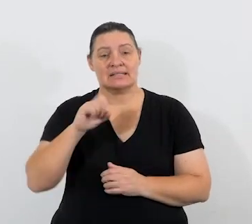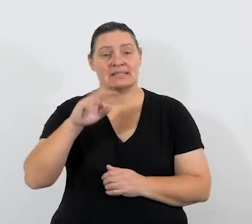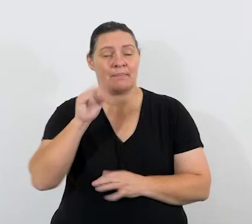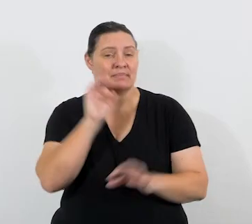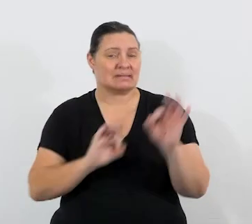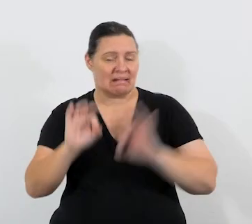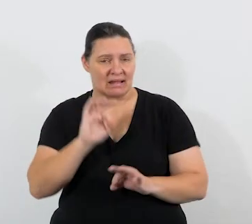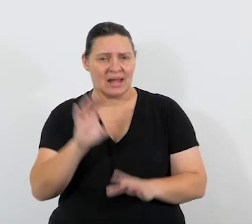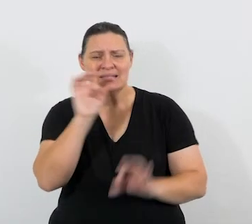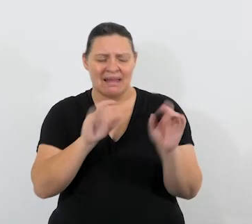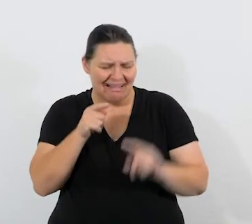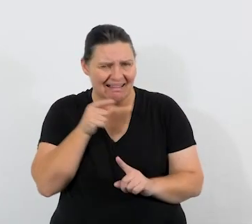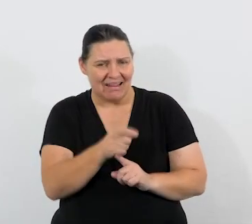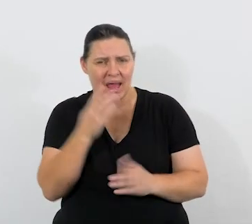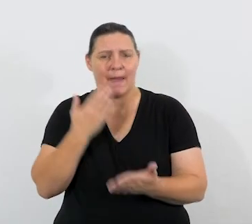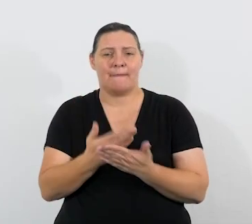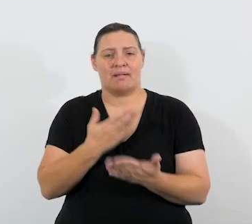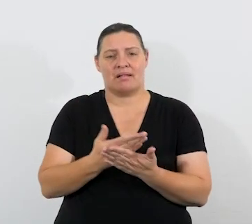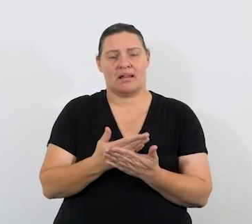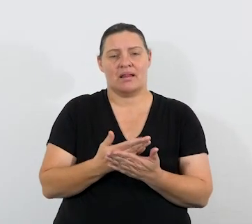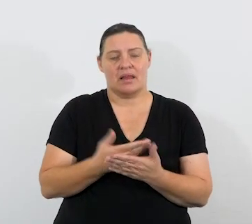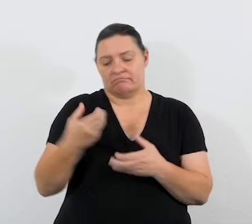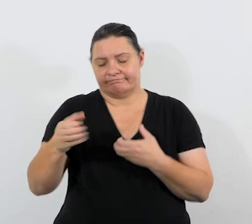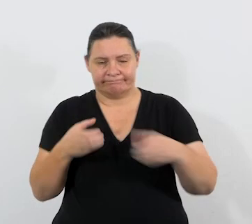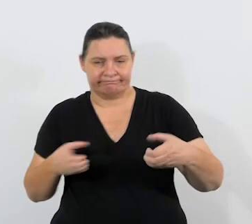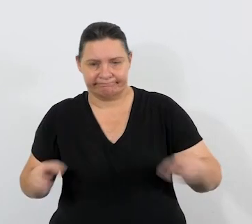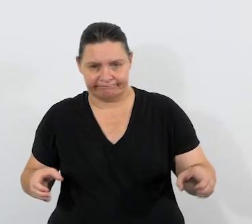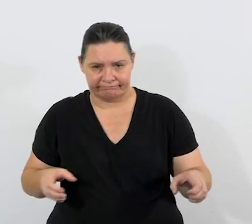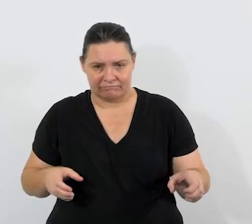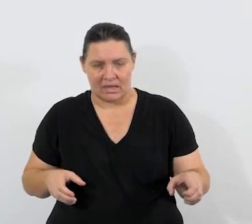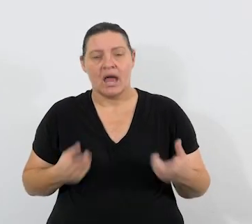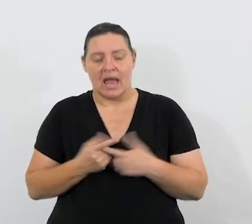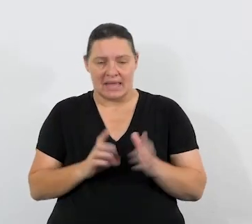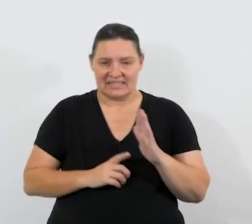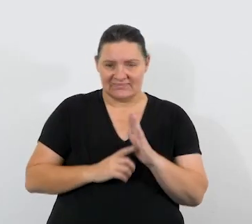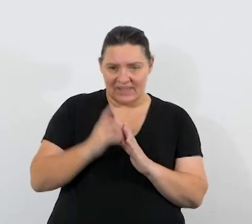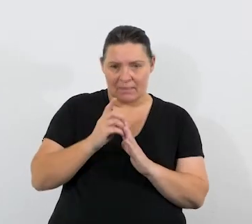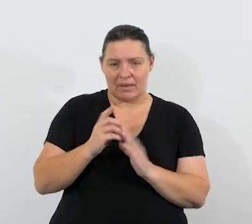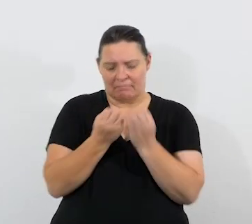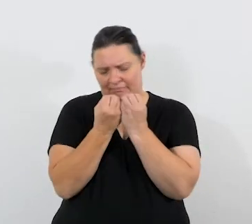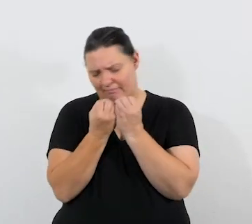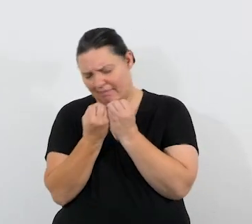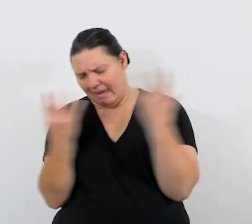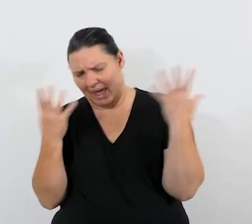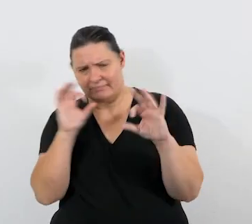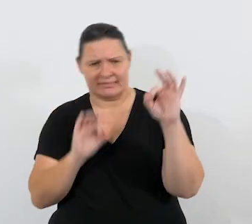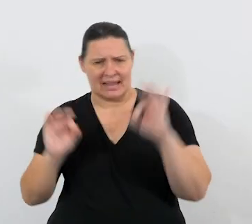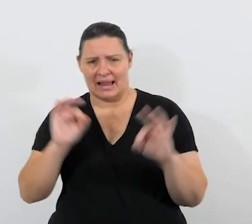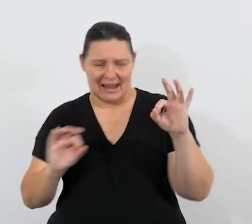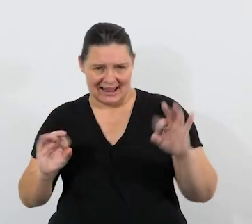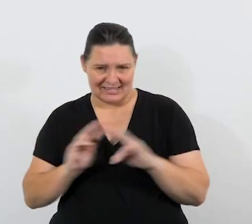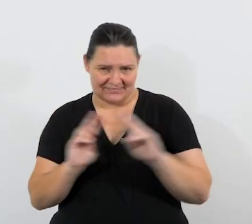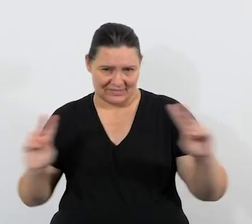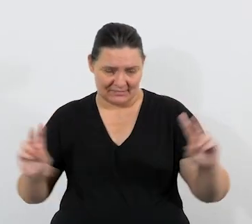So stem cells are cells that have the ability to divide and develop into many different